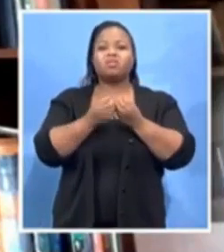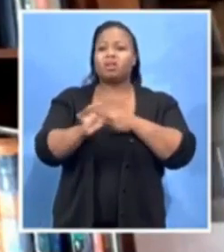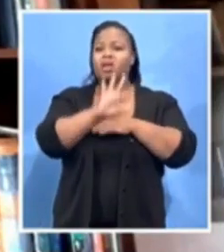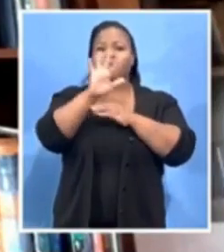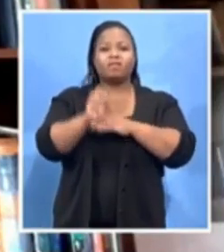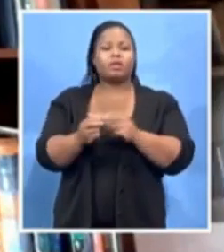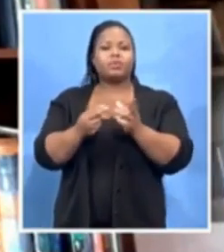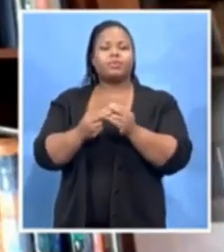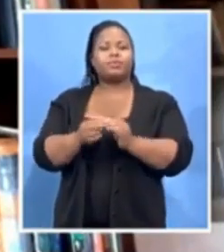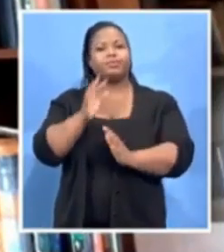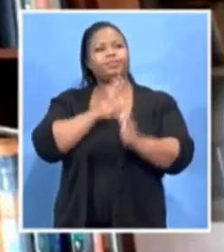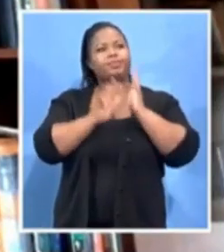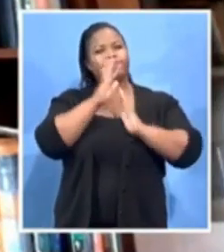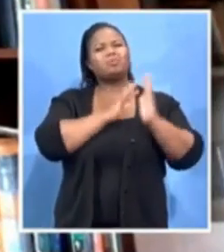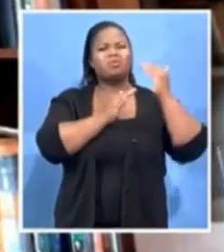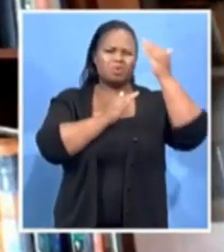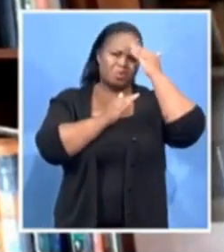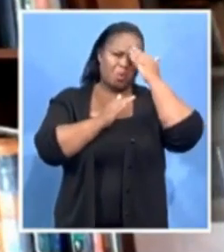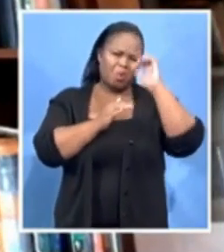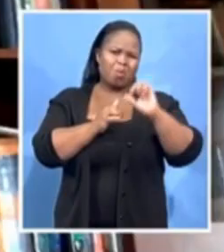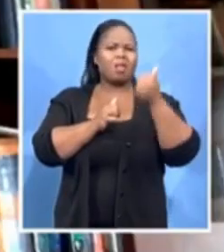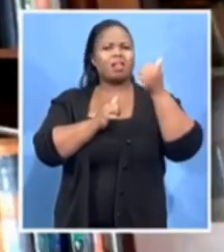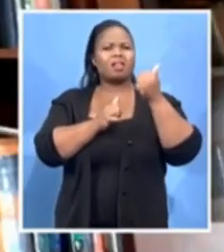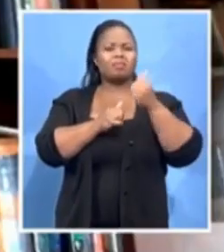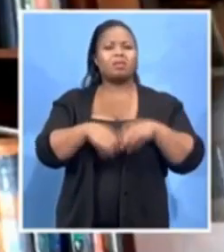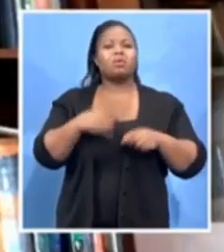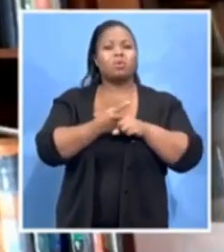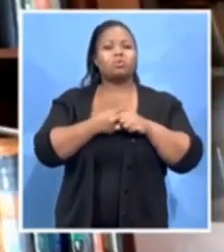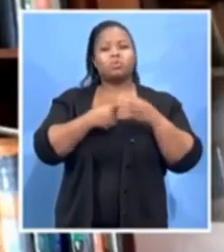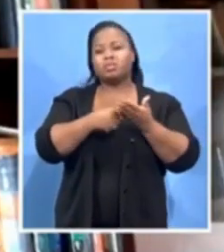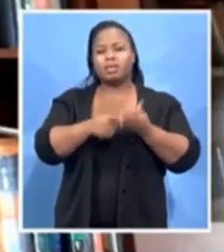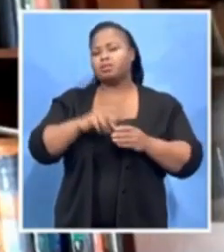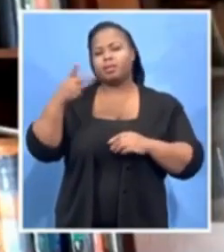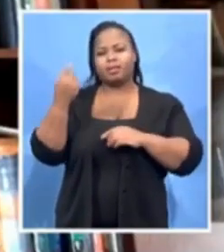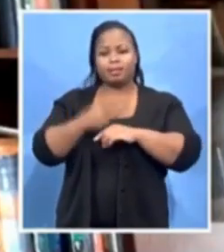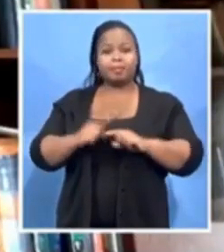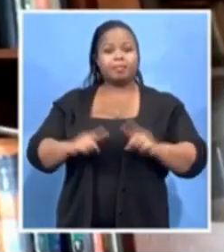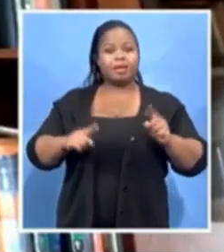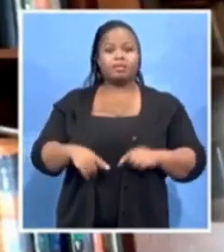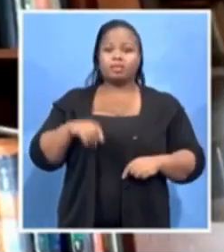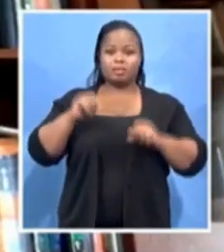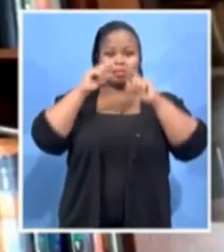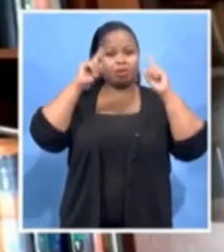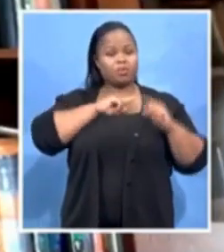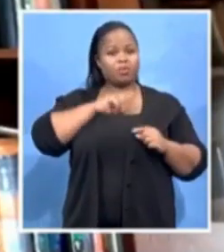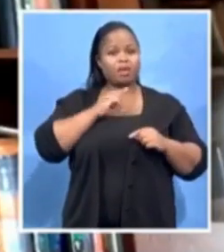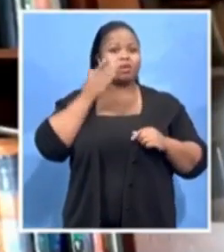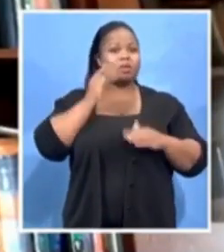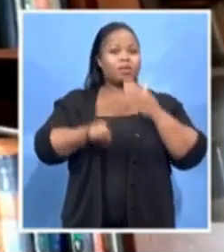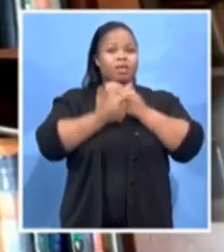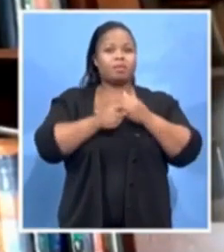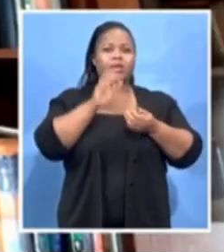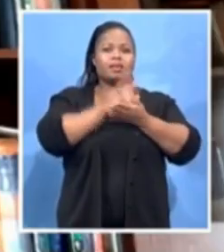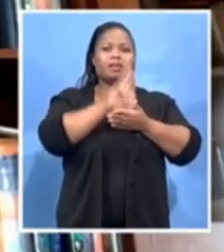whose history we'll discuss on another day. But suffice it to say that after the 1963 meeting, there was